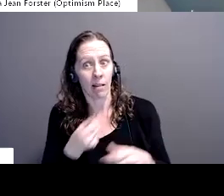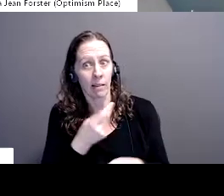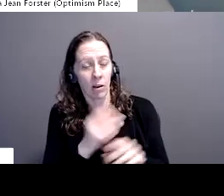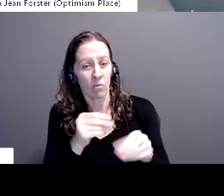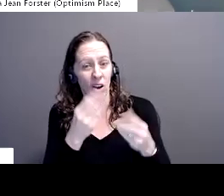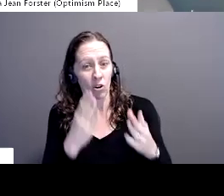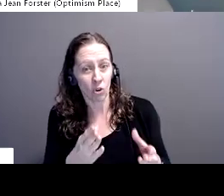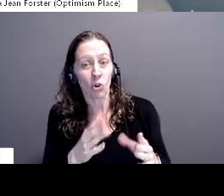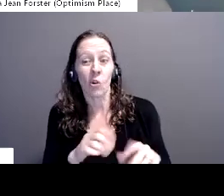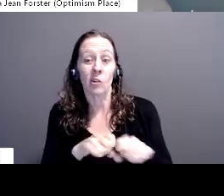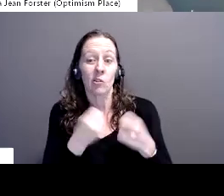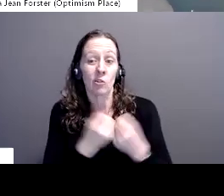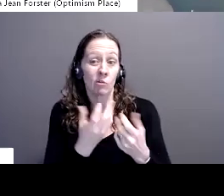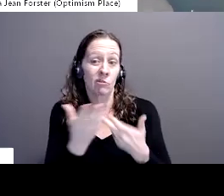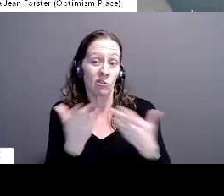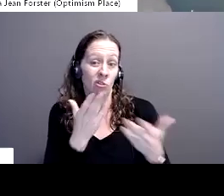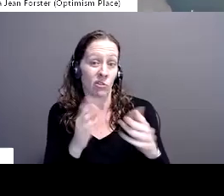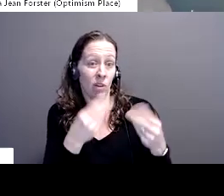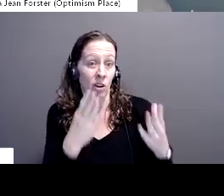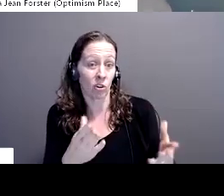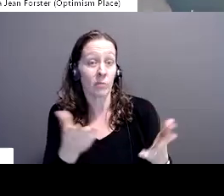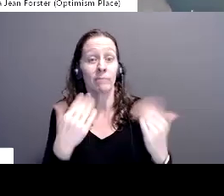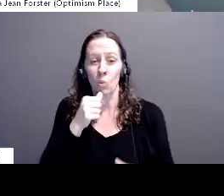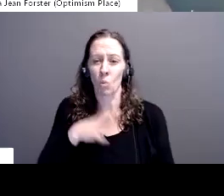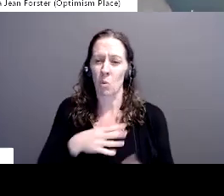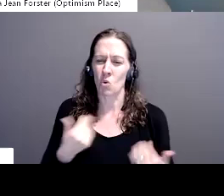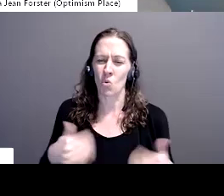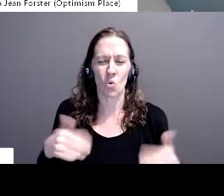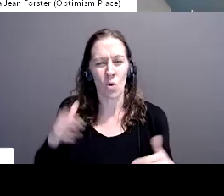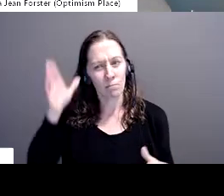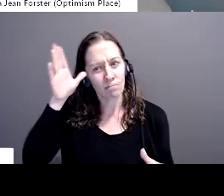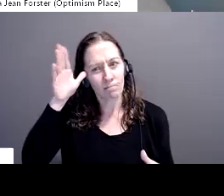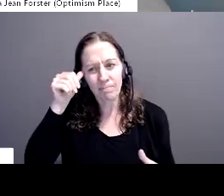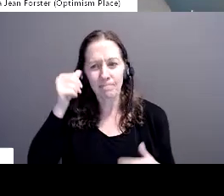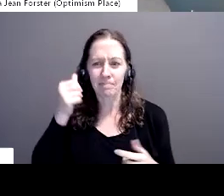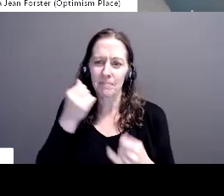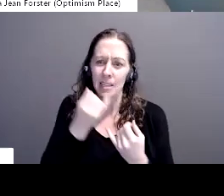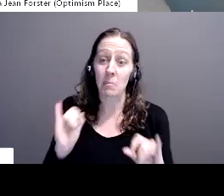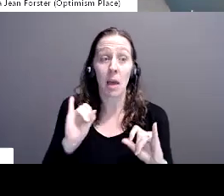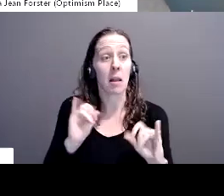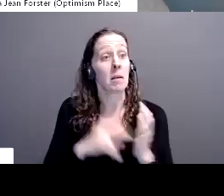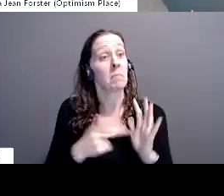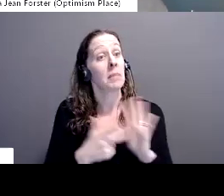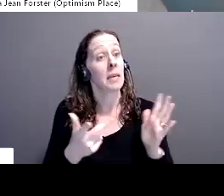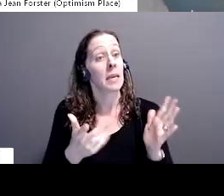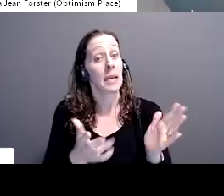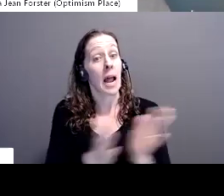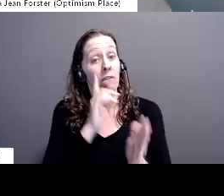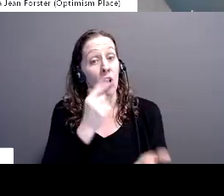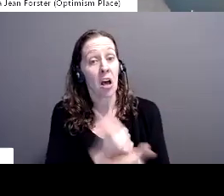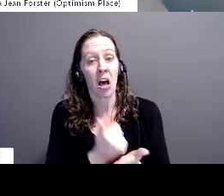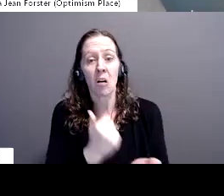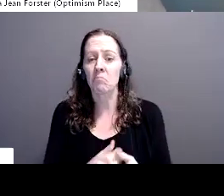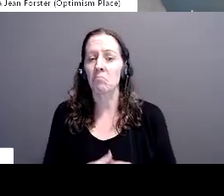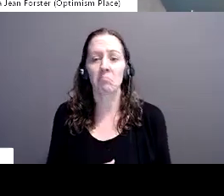providers. Women are fiercely independent. They do not easily ask for help. They have difficulty